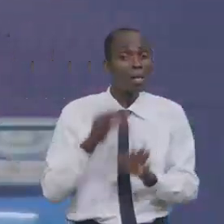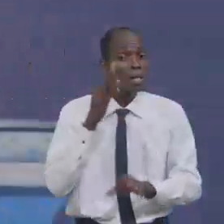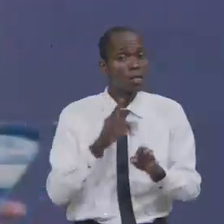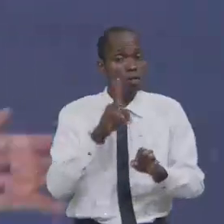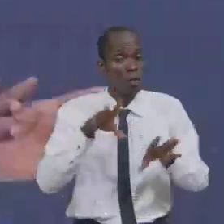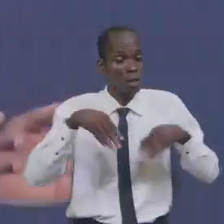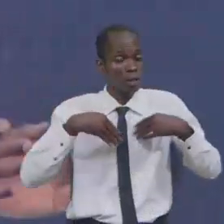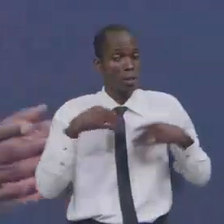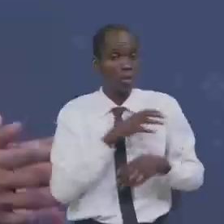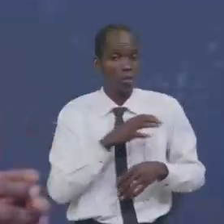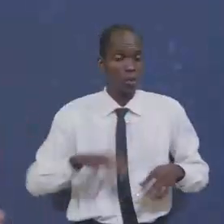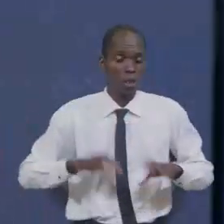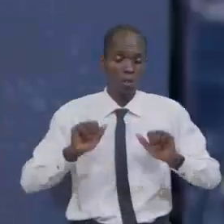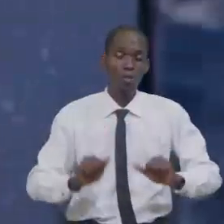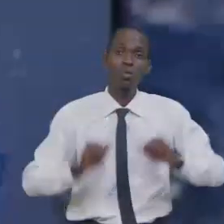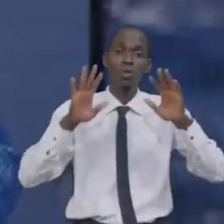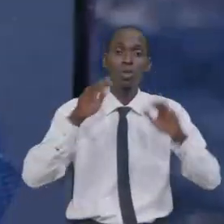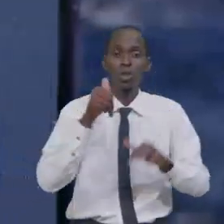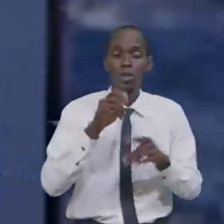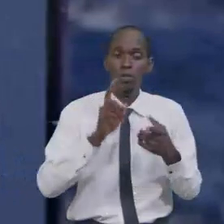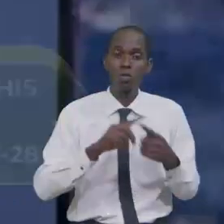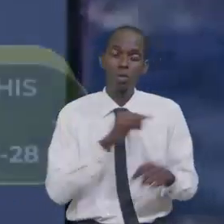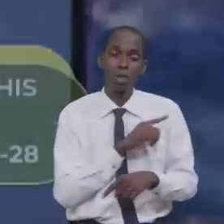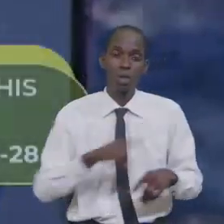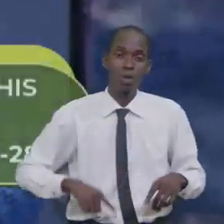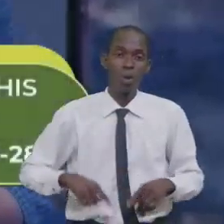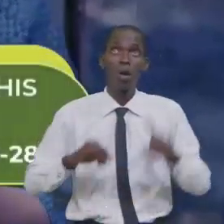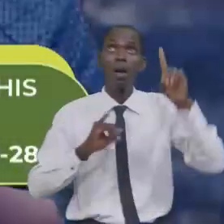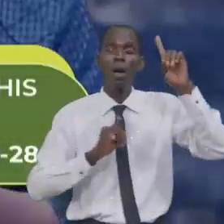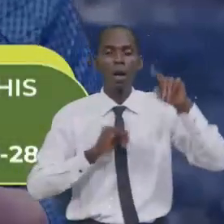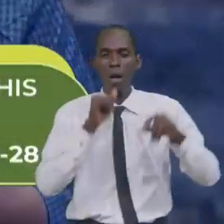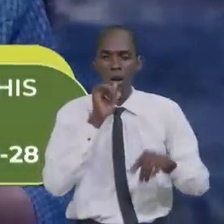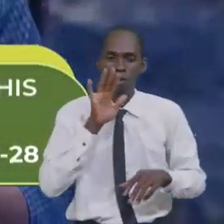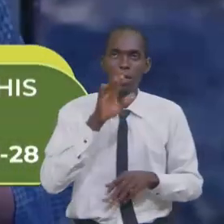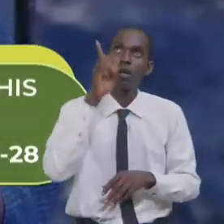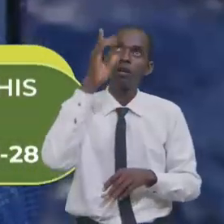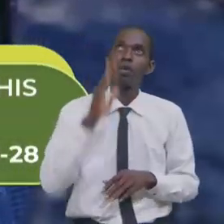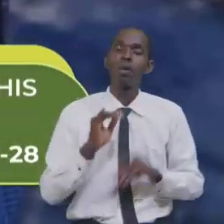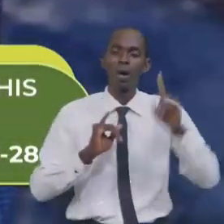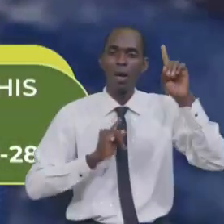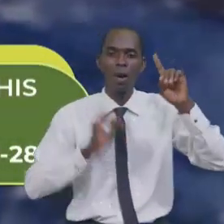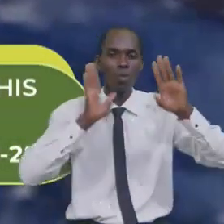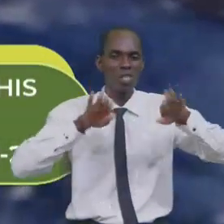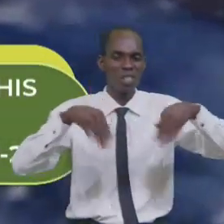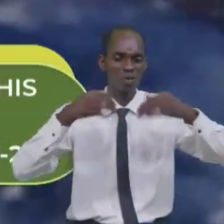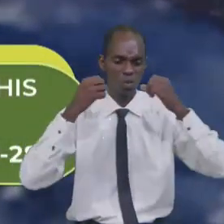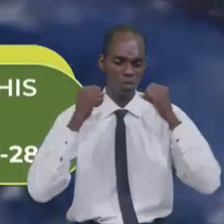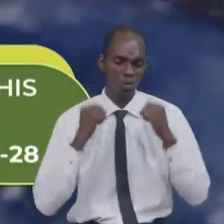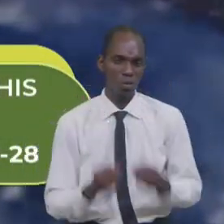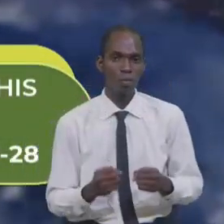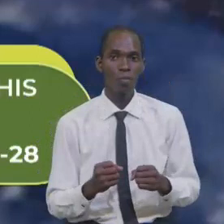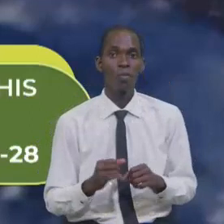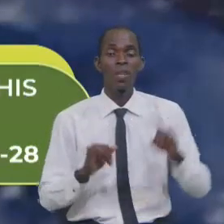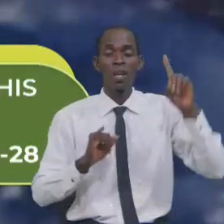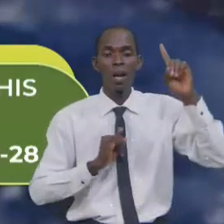give yourself to the Lord. I am thy God. I will strengthen thee. Yea, I will